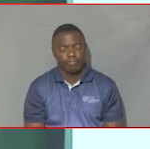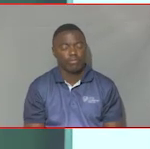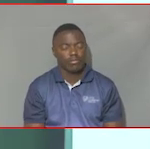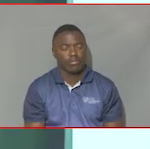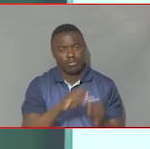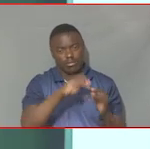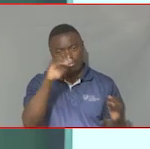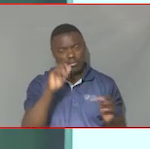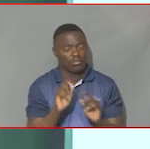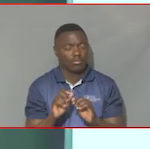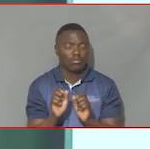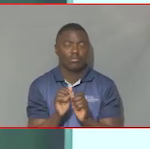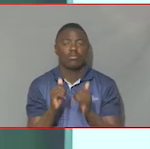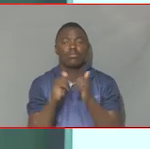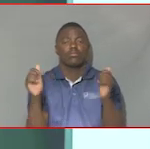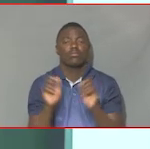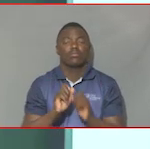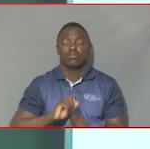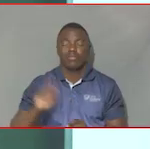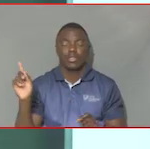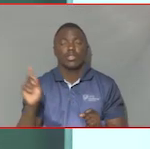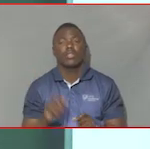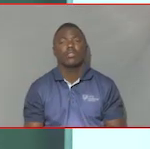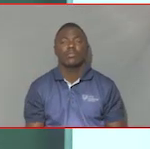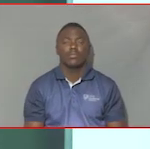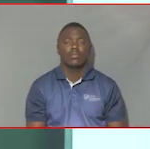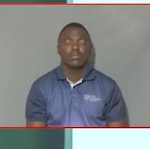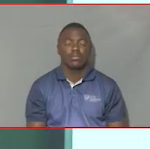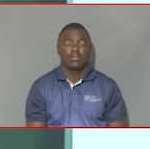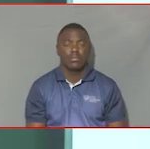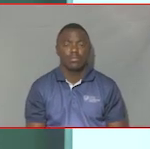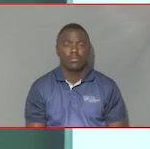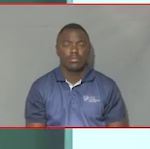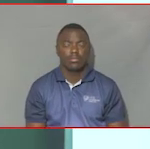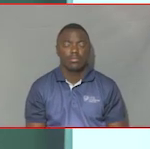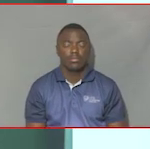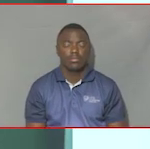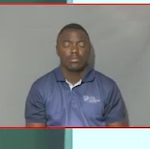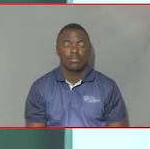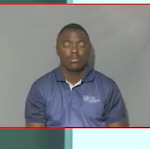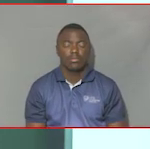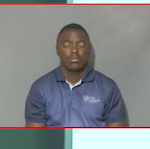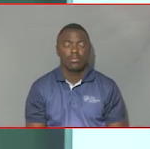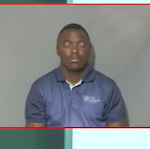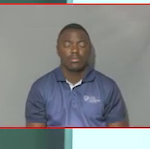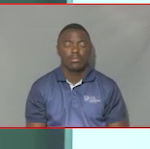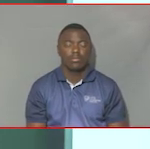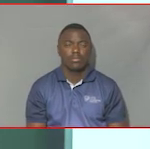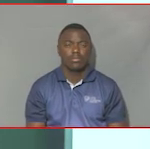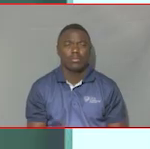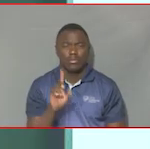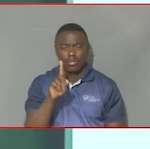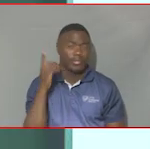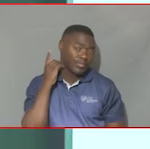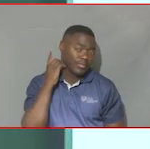you can identify an outlier from a scatter plot. And in terms of data,